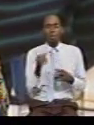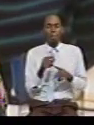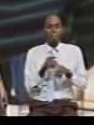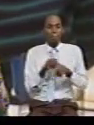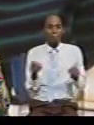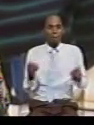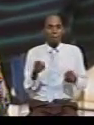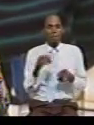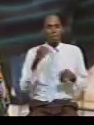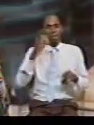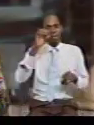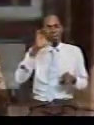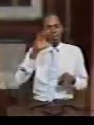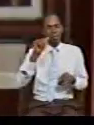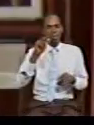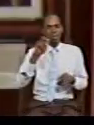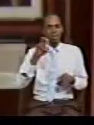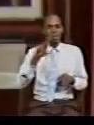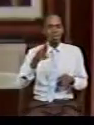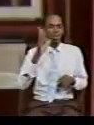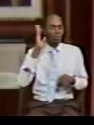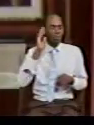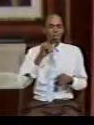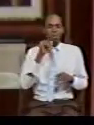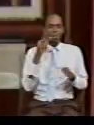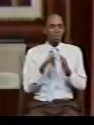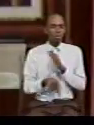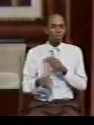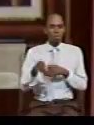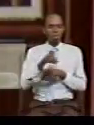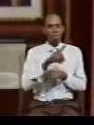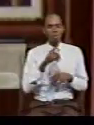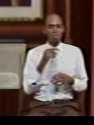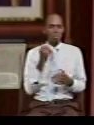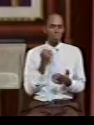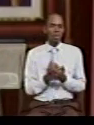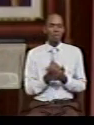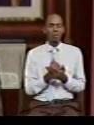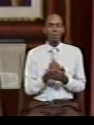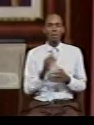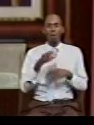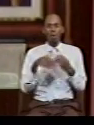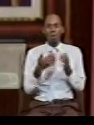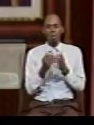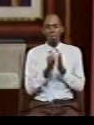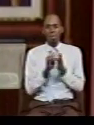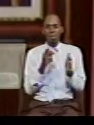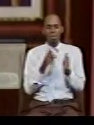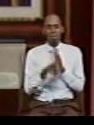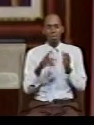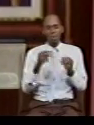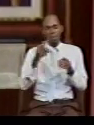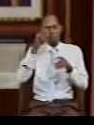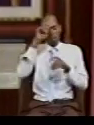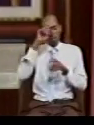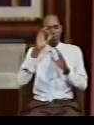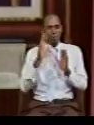All the things that kill Egyptians will not kill you. You will